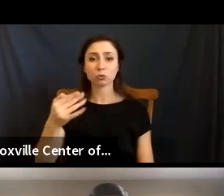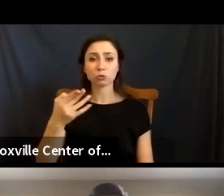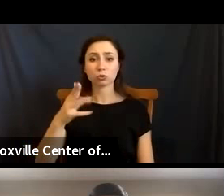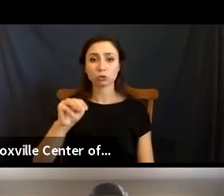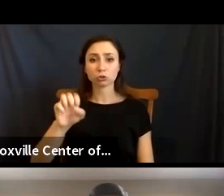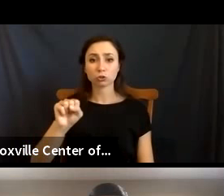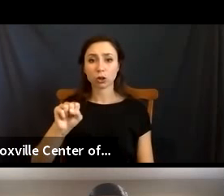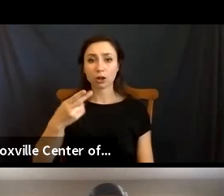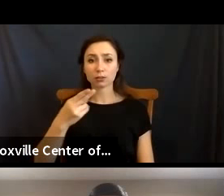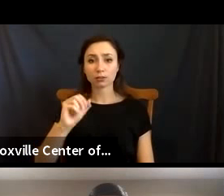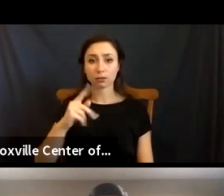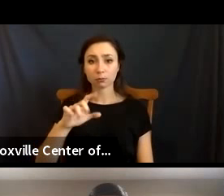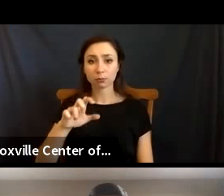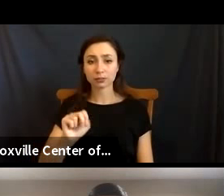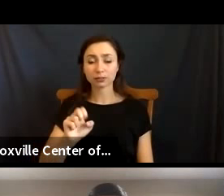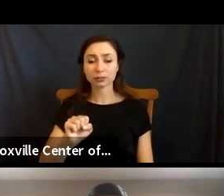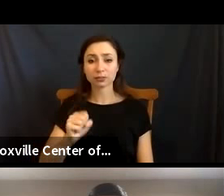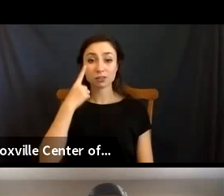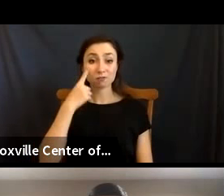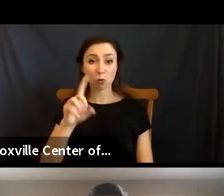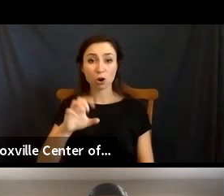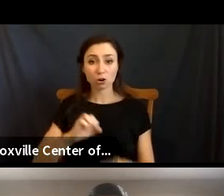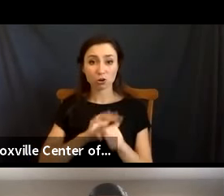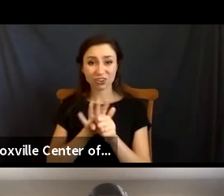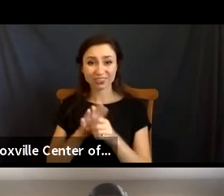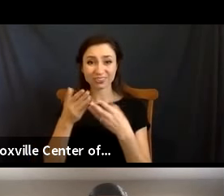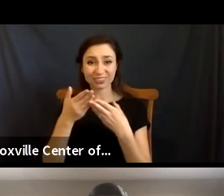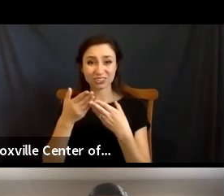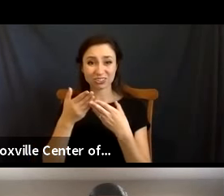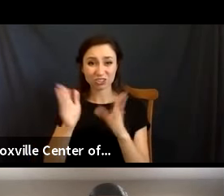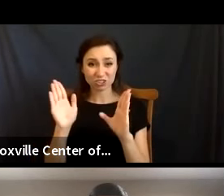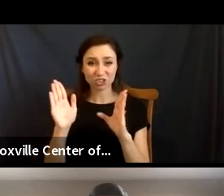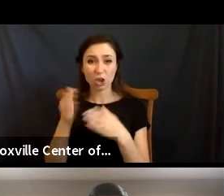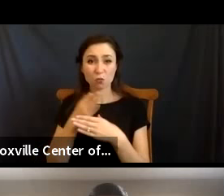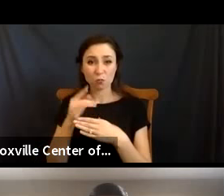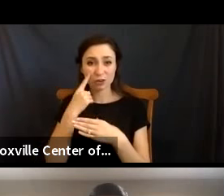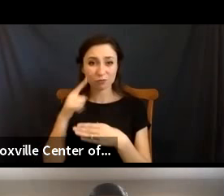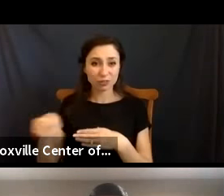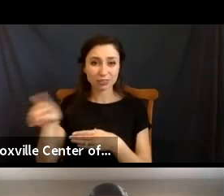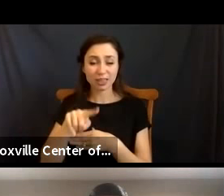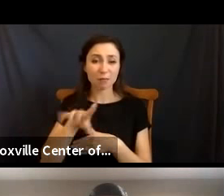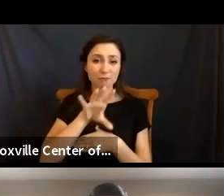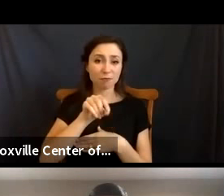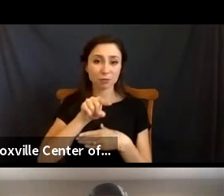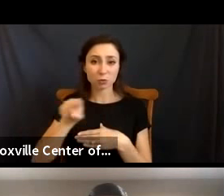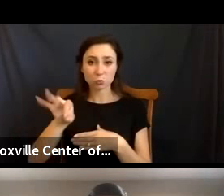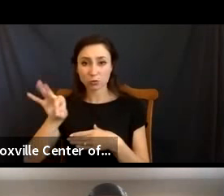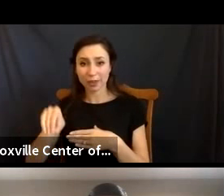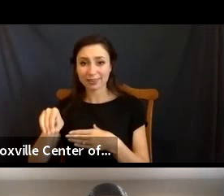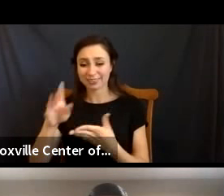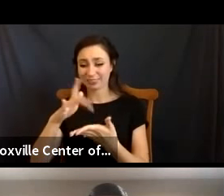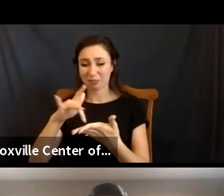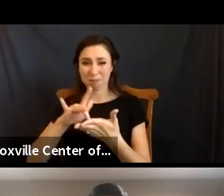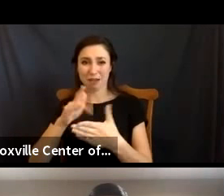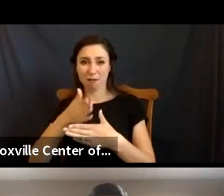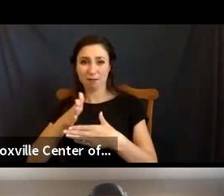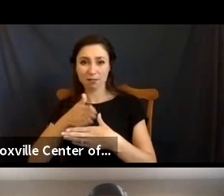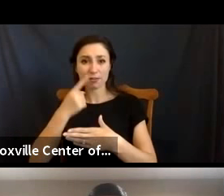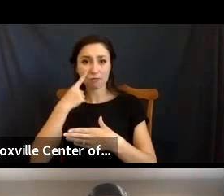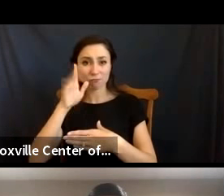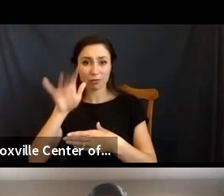the general range for them is 50 to 90%, and they were kind of landing in the middle for what they felt